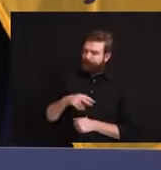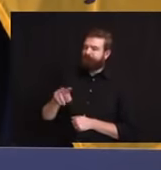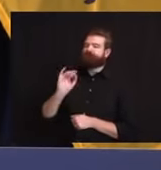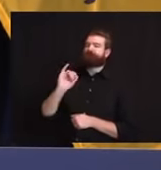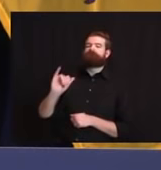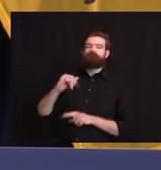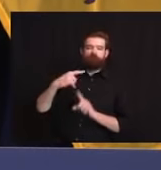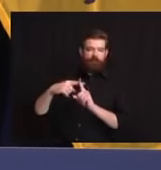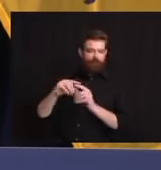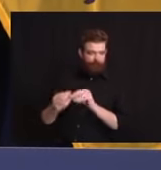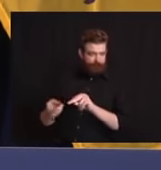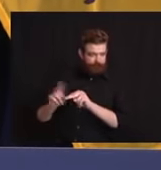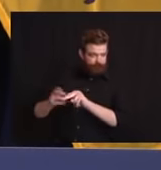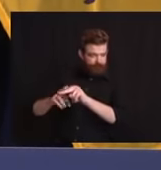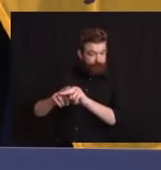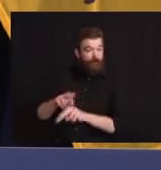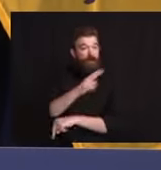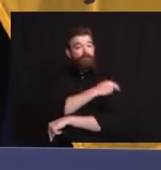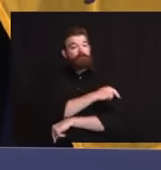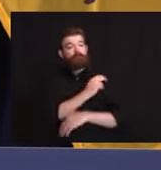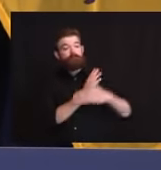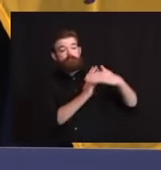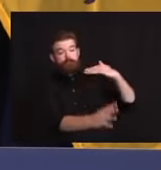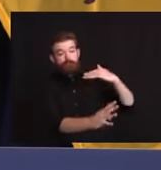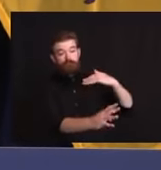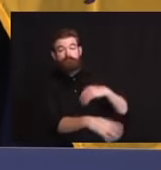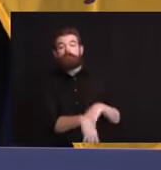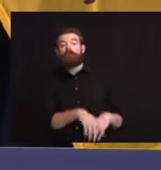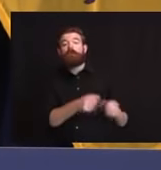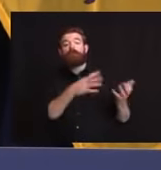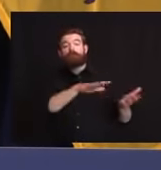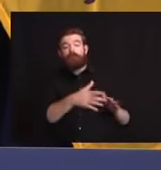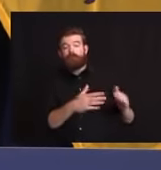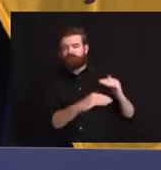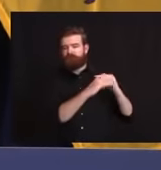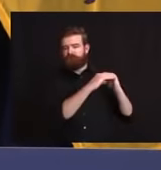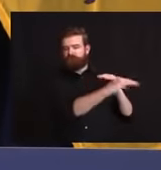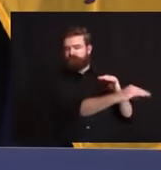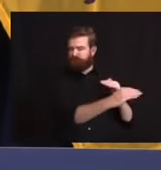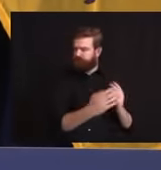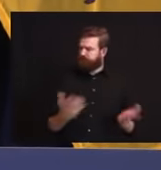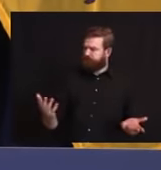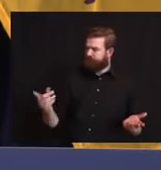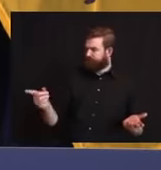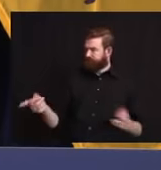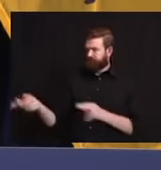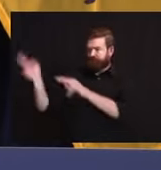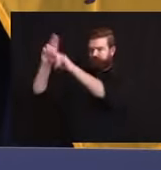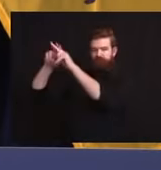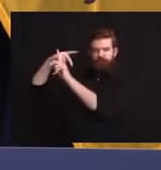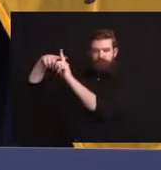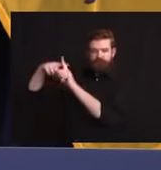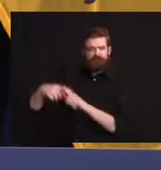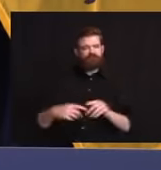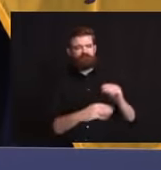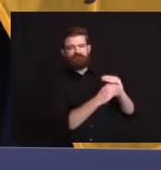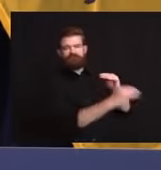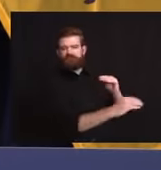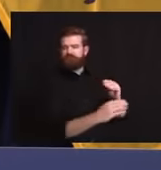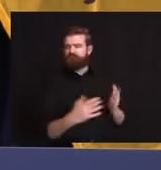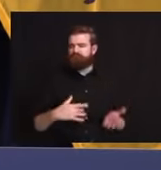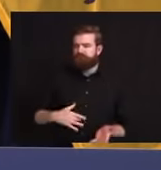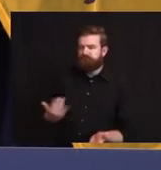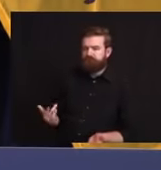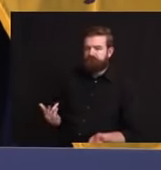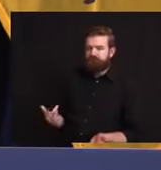are clearly remaining relatively stable. Why is this, and is this at least a good sign out of all of this? Then 3,